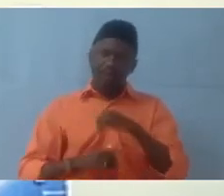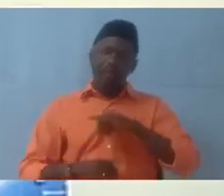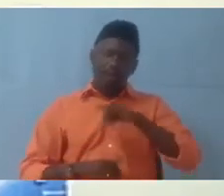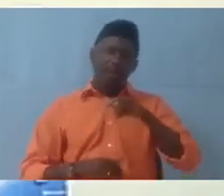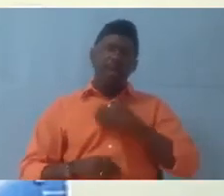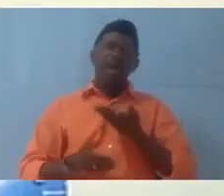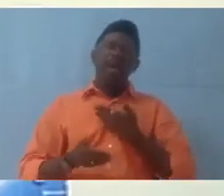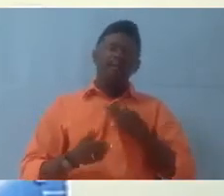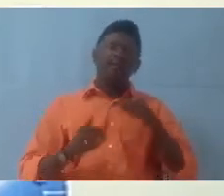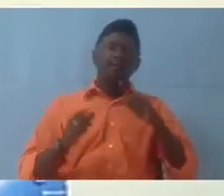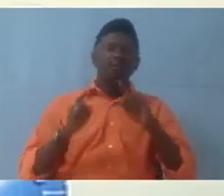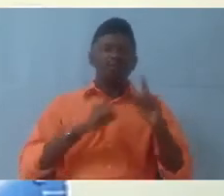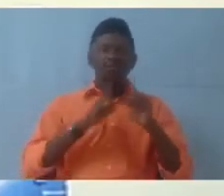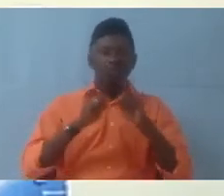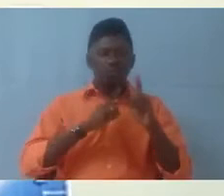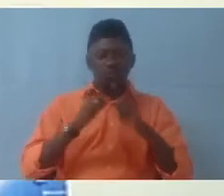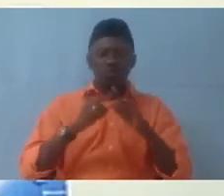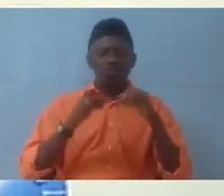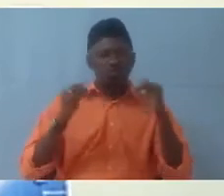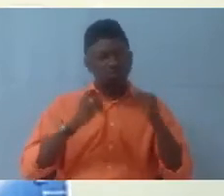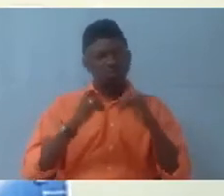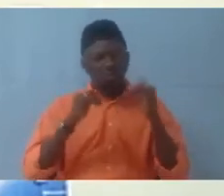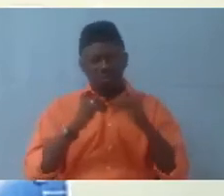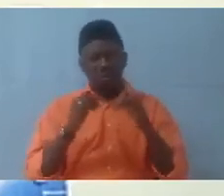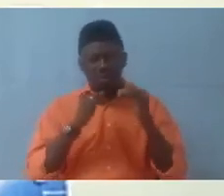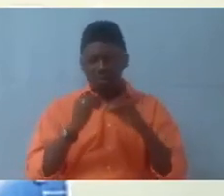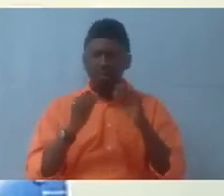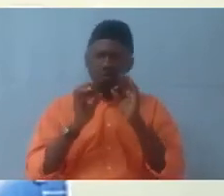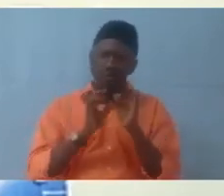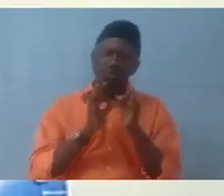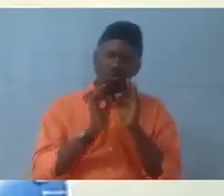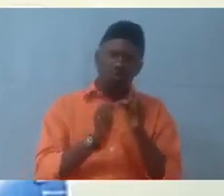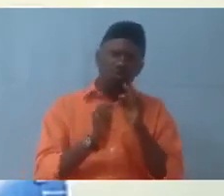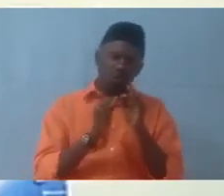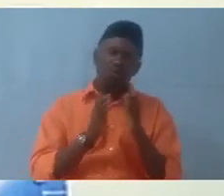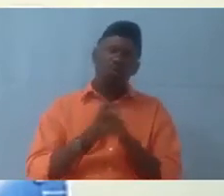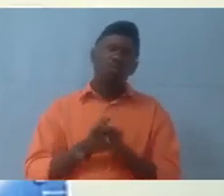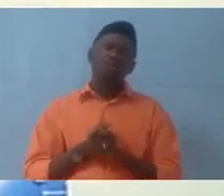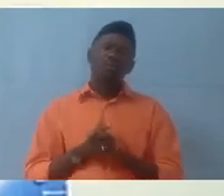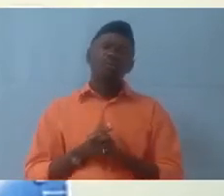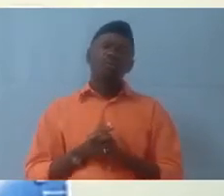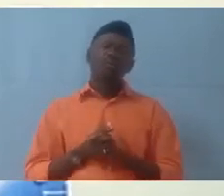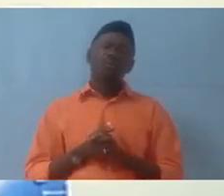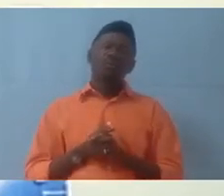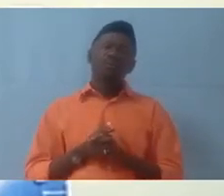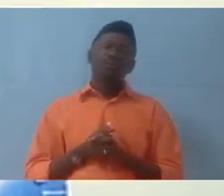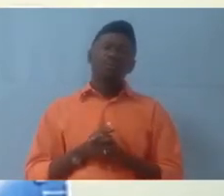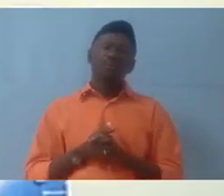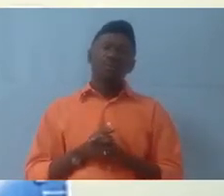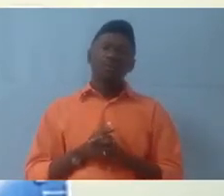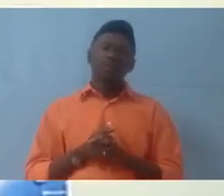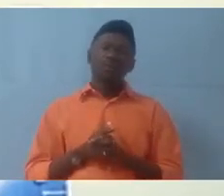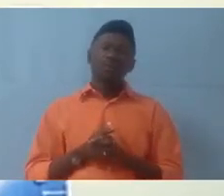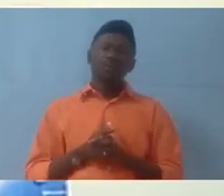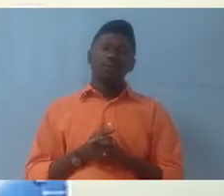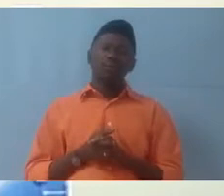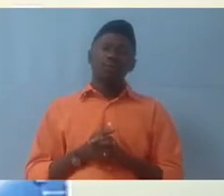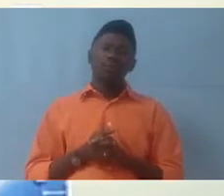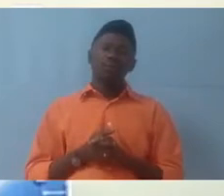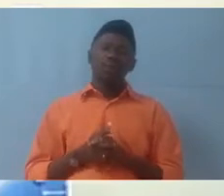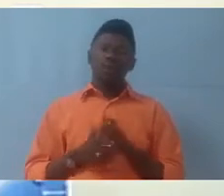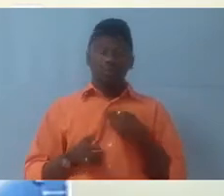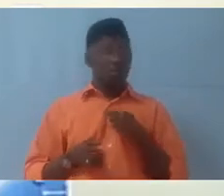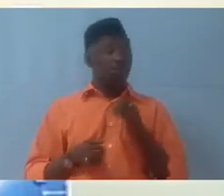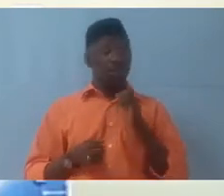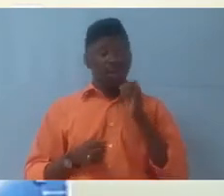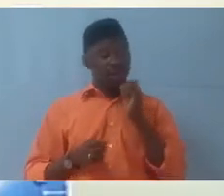lengthy discussion. Ci la dugg ci bir nak ñu dem waxtaan lu yaatu. But I was still stressing on the point that he was really the NIA